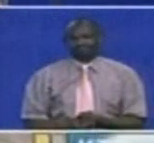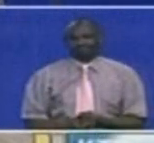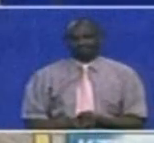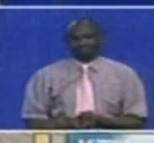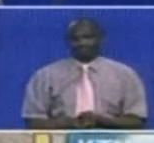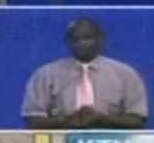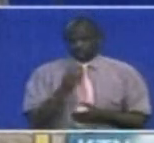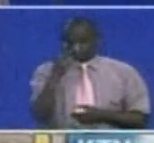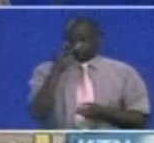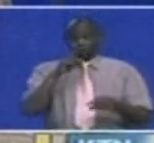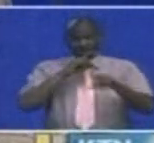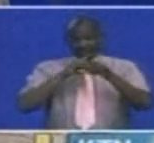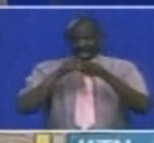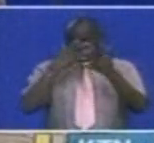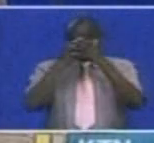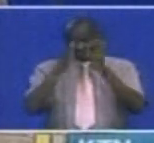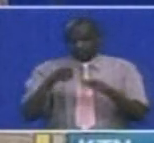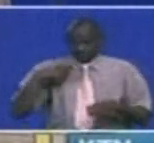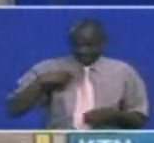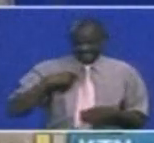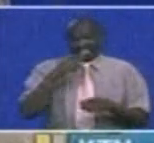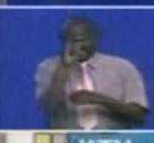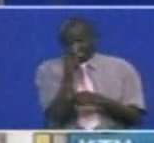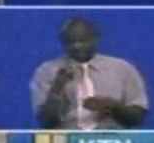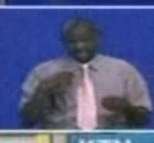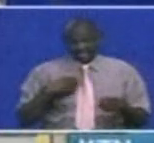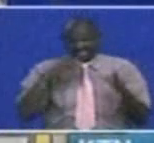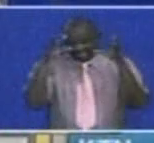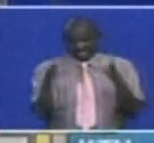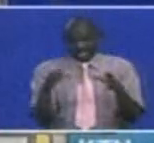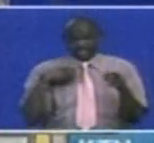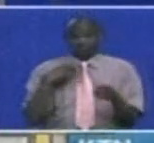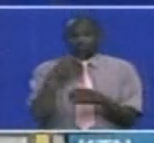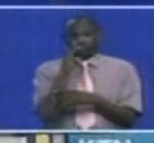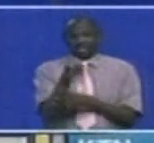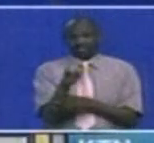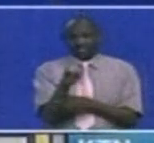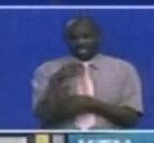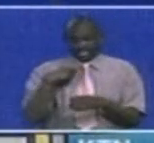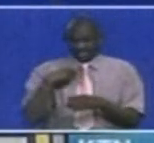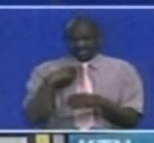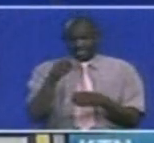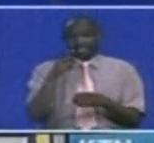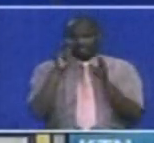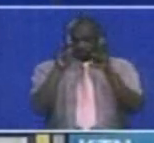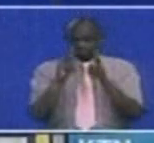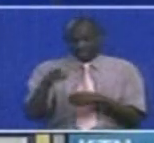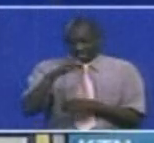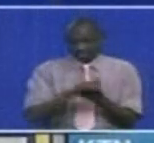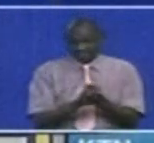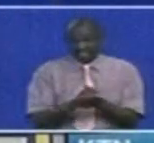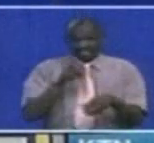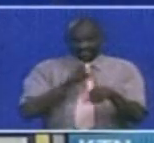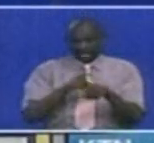Two prisoners drowned in a septic tank today at Kibos Medium Security Prison in Kisumu City while